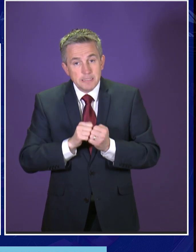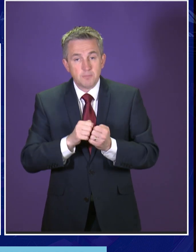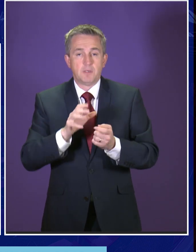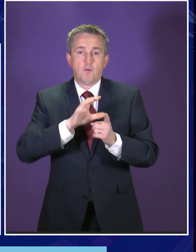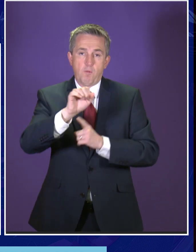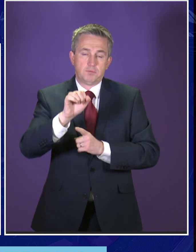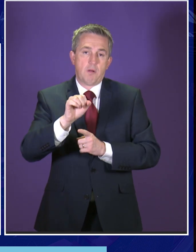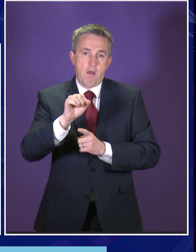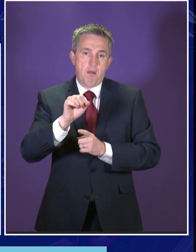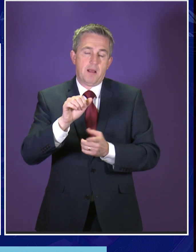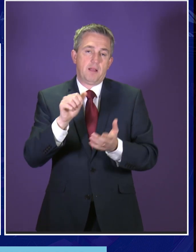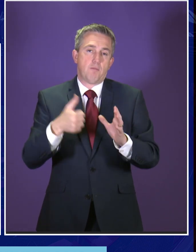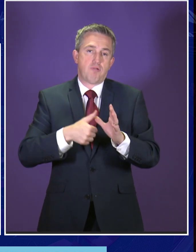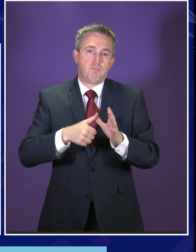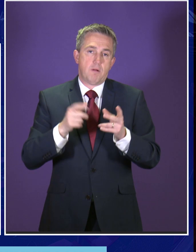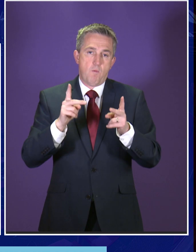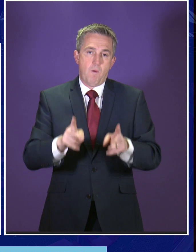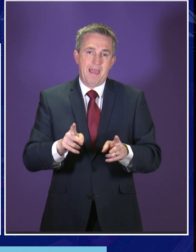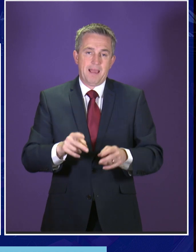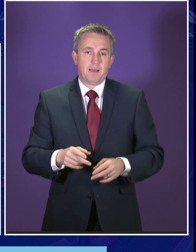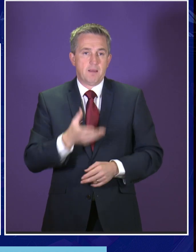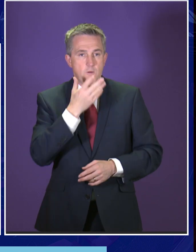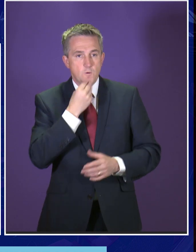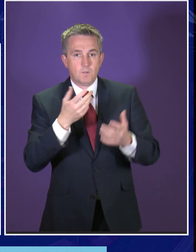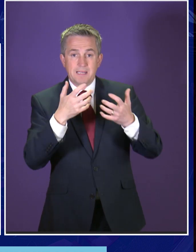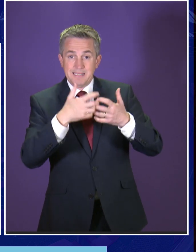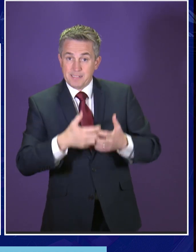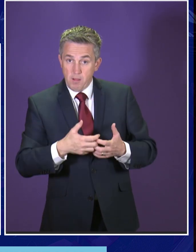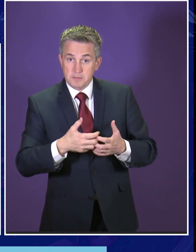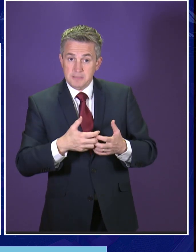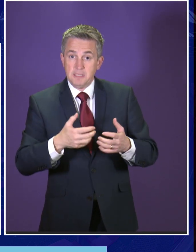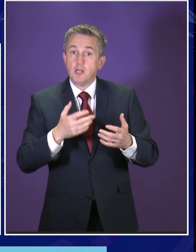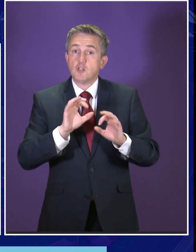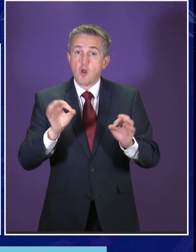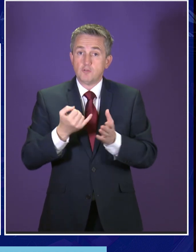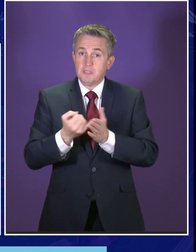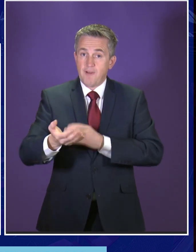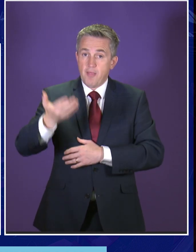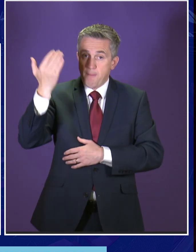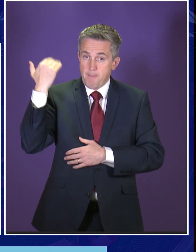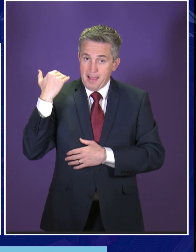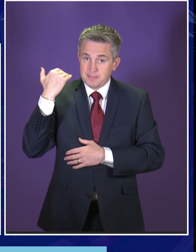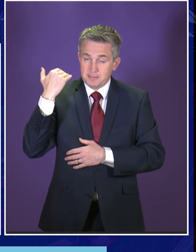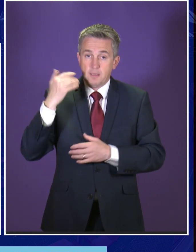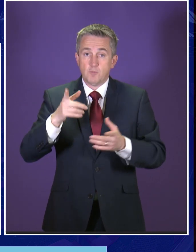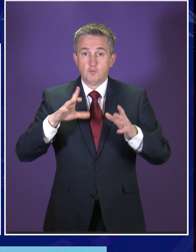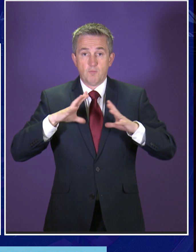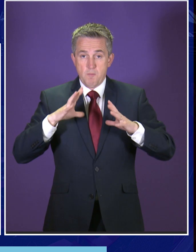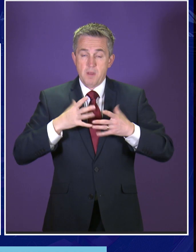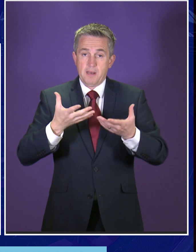and culturally appropriate way, using technologies not through the denial of the past, but the acceptance of our